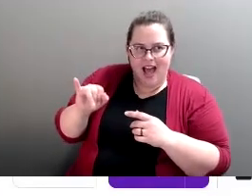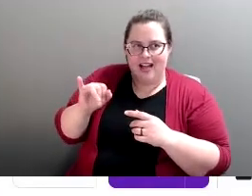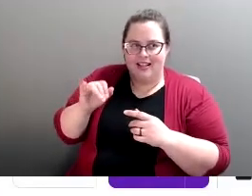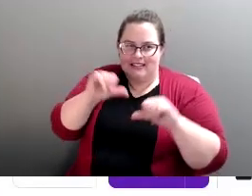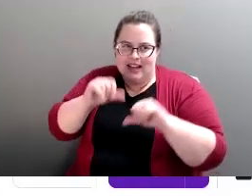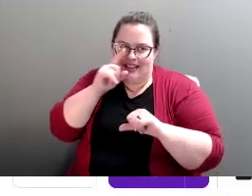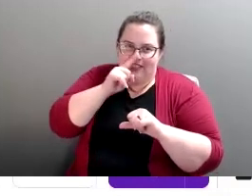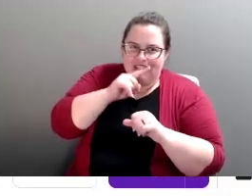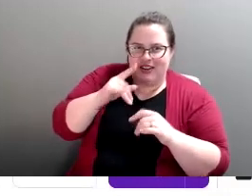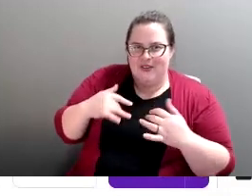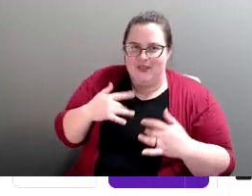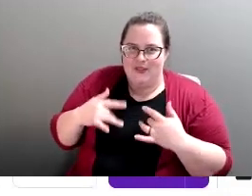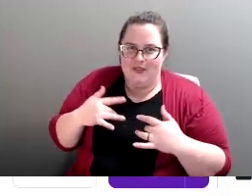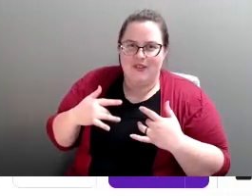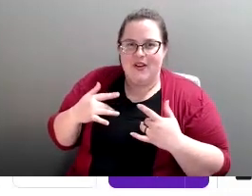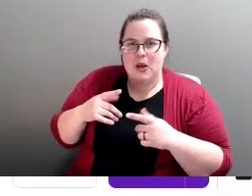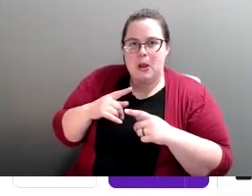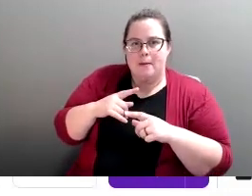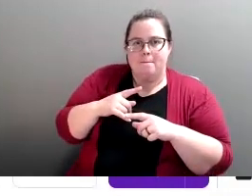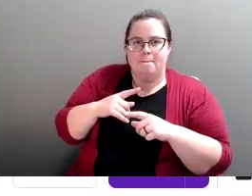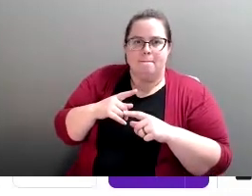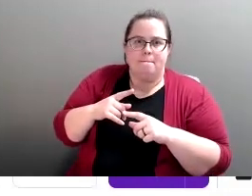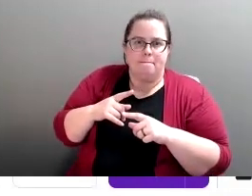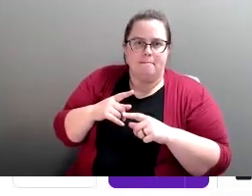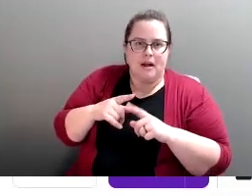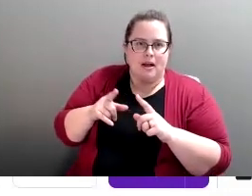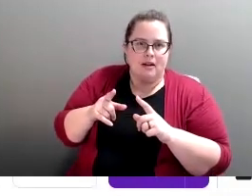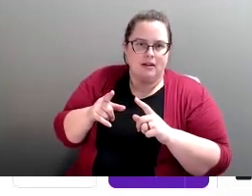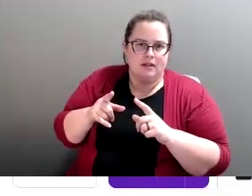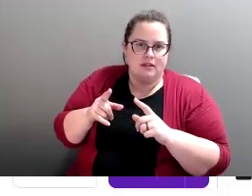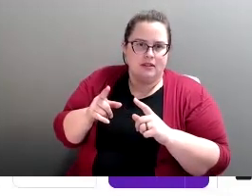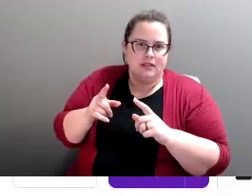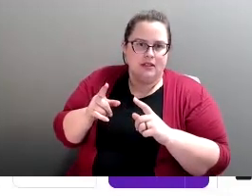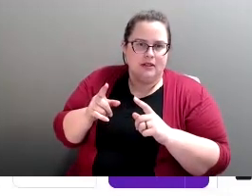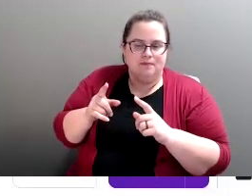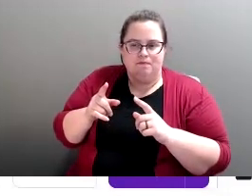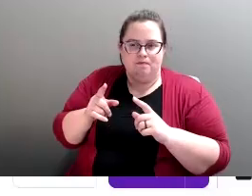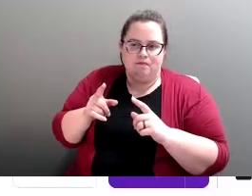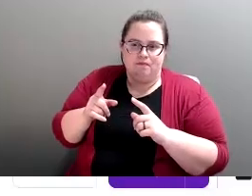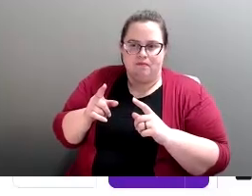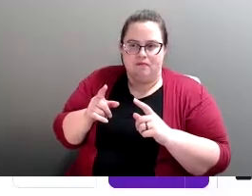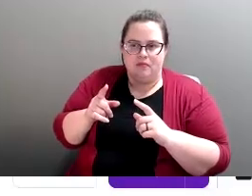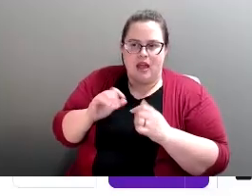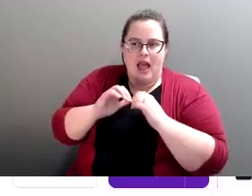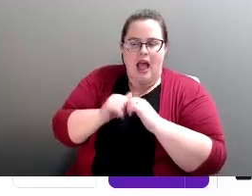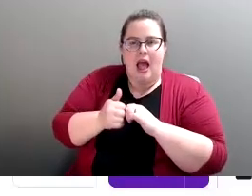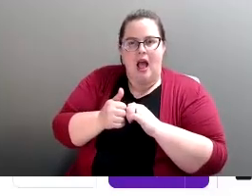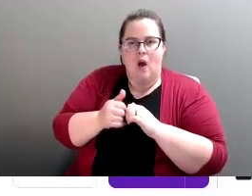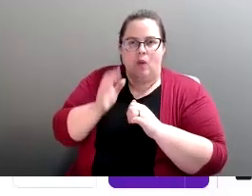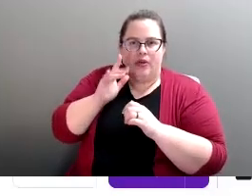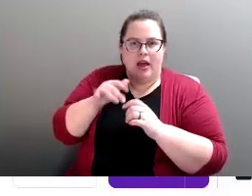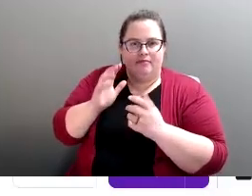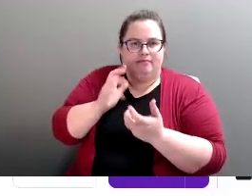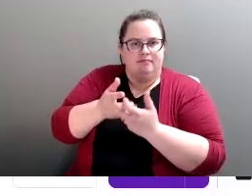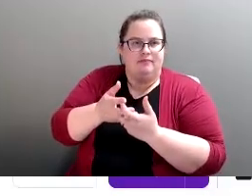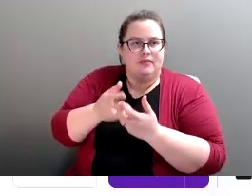we constructively, look at this, and think about how is this gonna, lend to the society and how